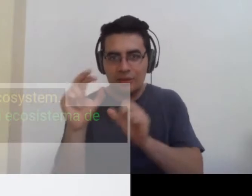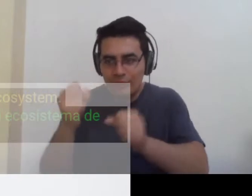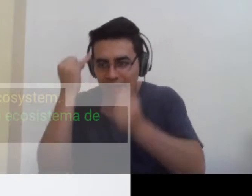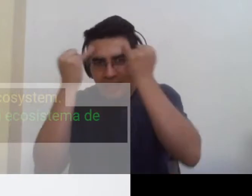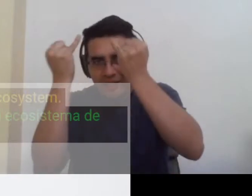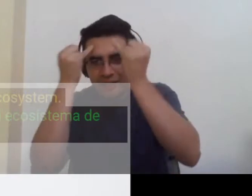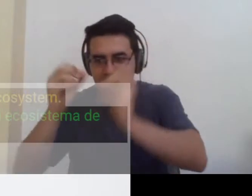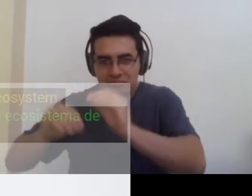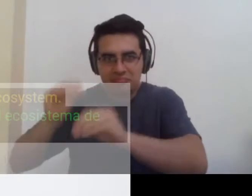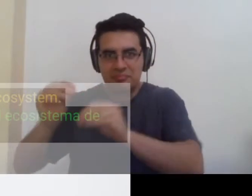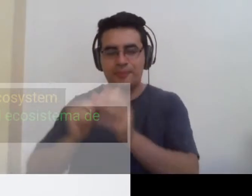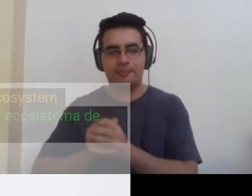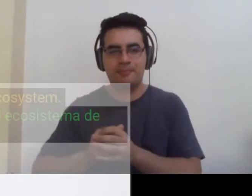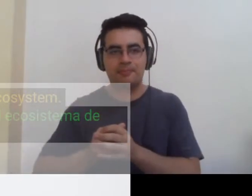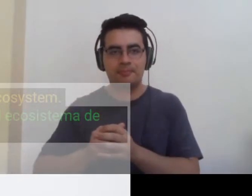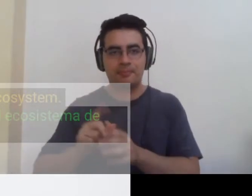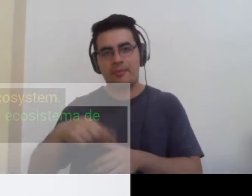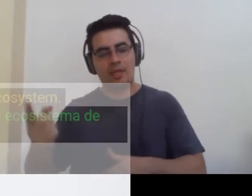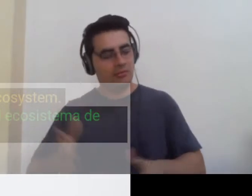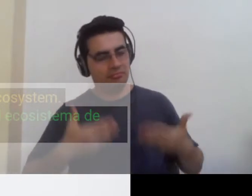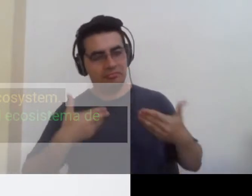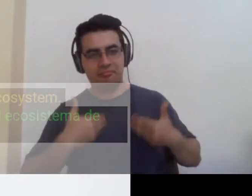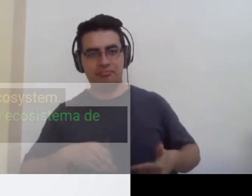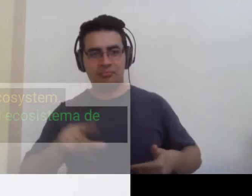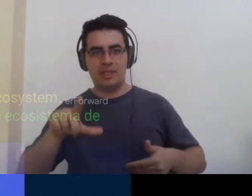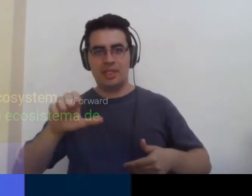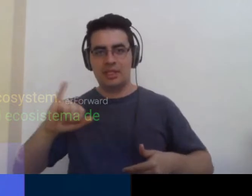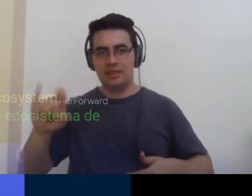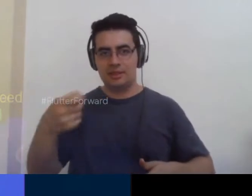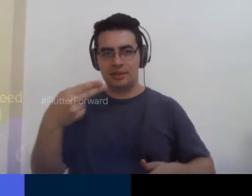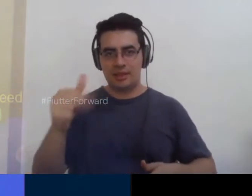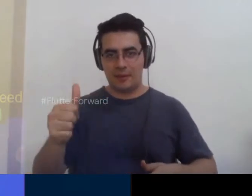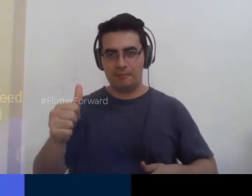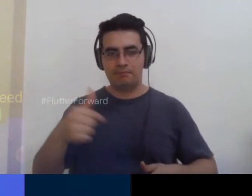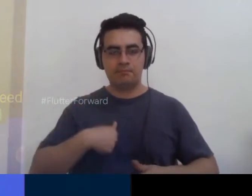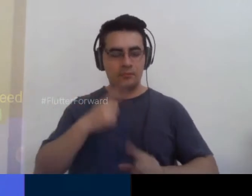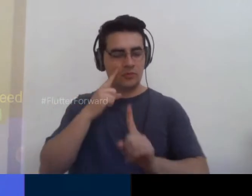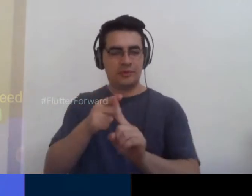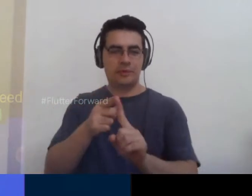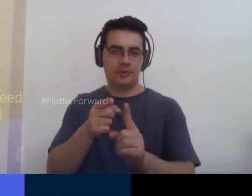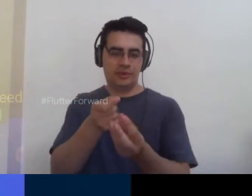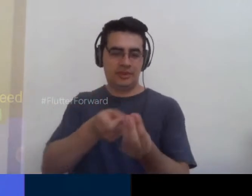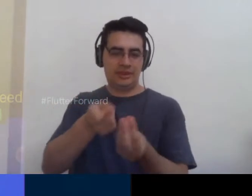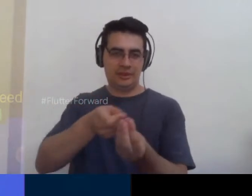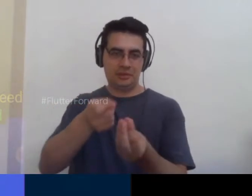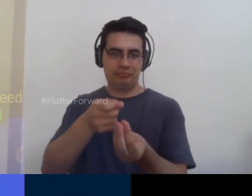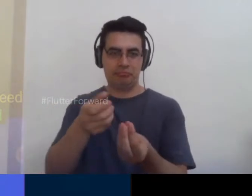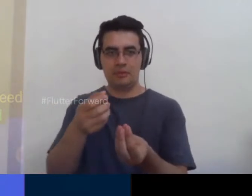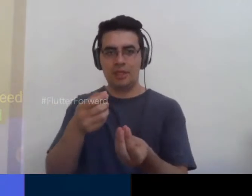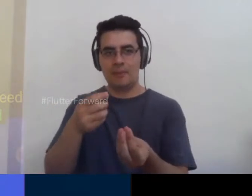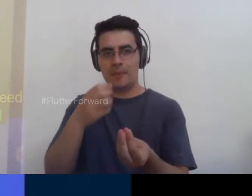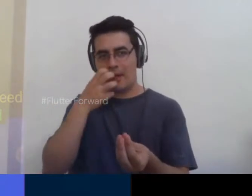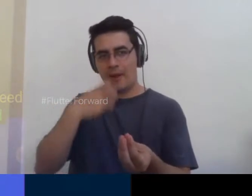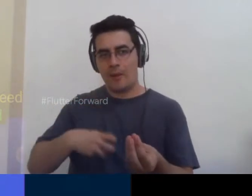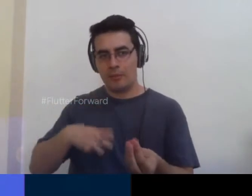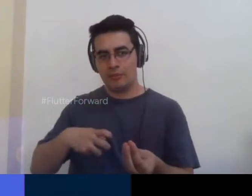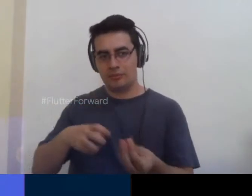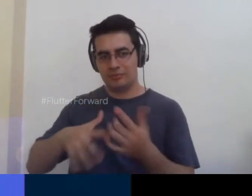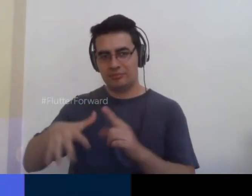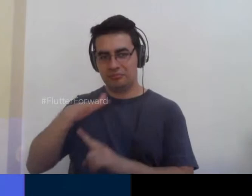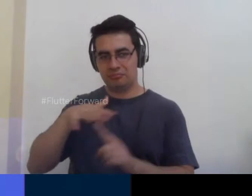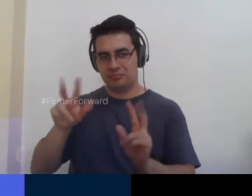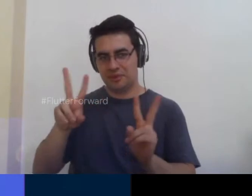Flutter focusing on design and the Apple ecosystem. Now, you probably already knew about Flutter's speed